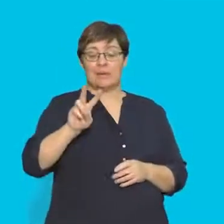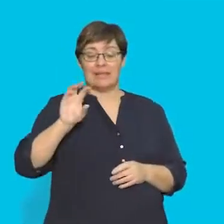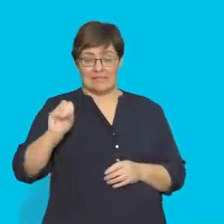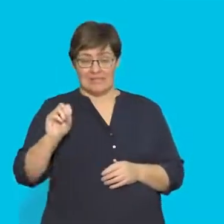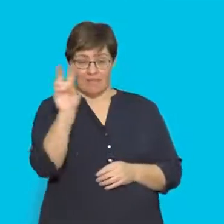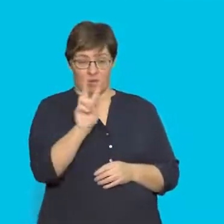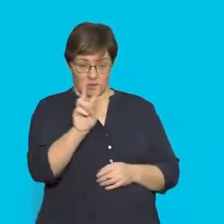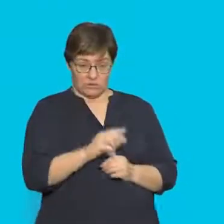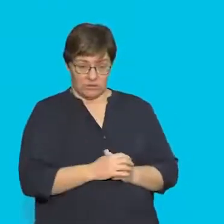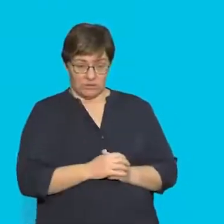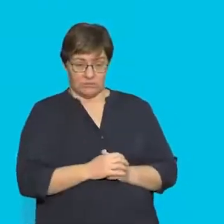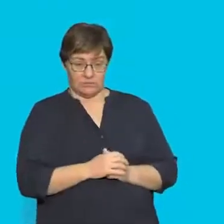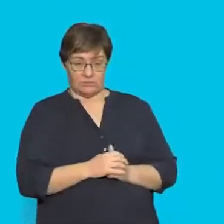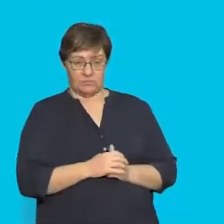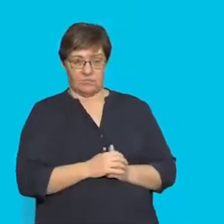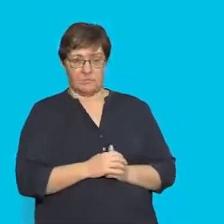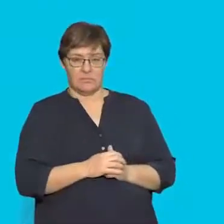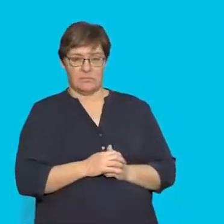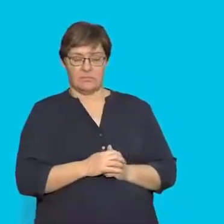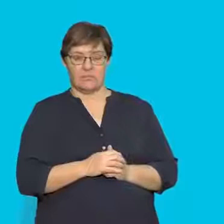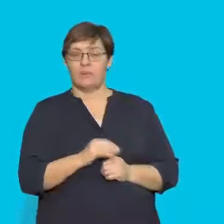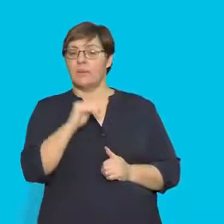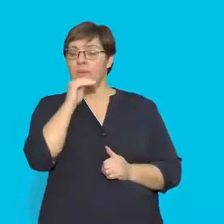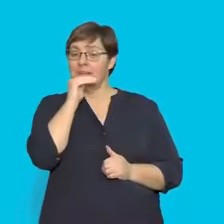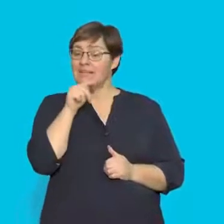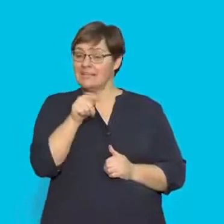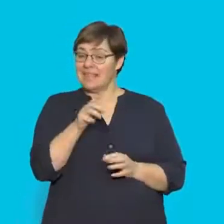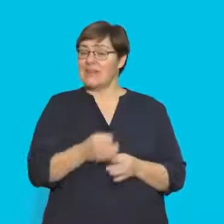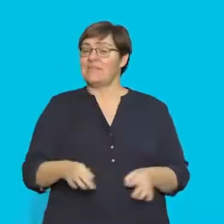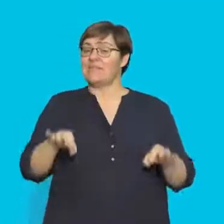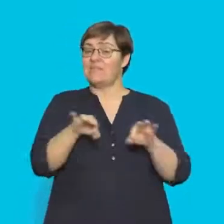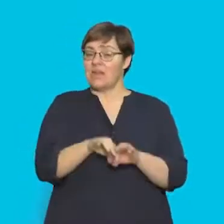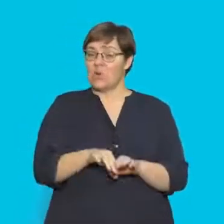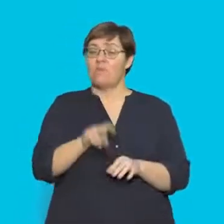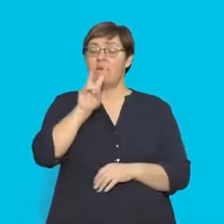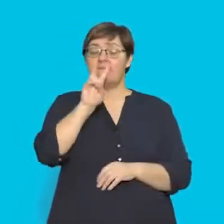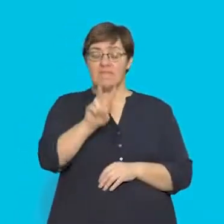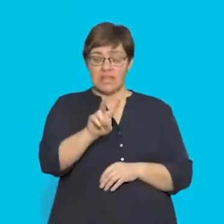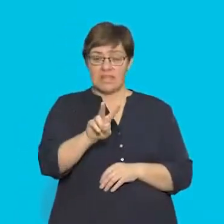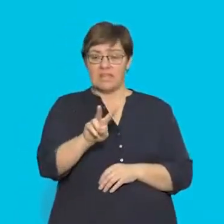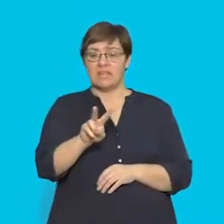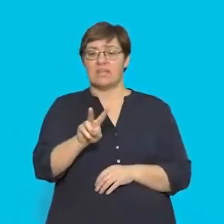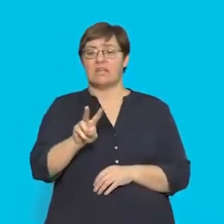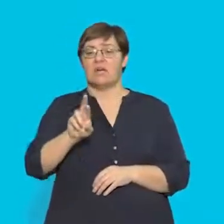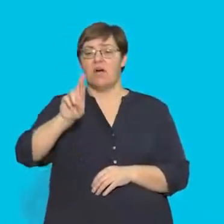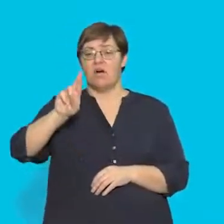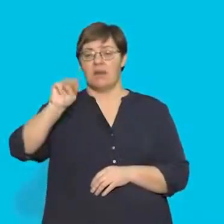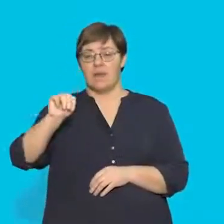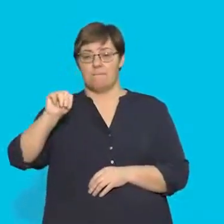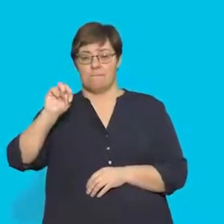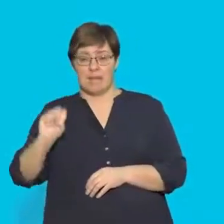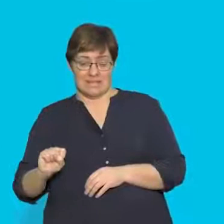220 volts. That is in fact the value of VRMS under our